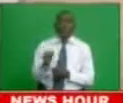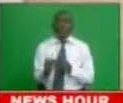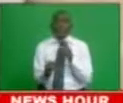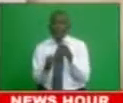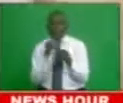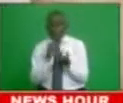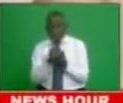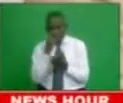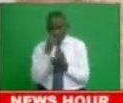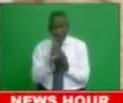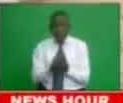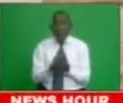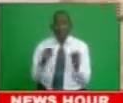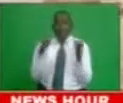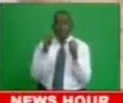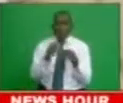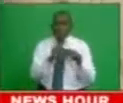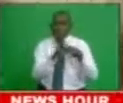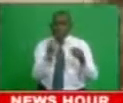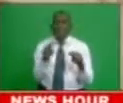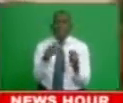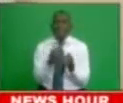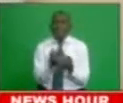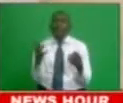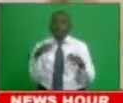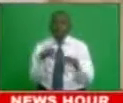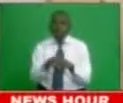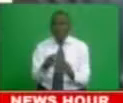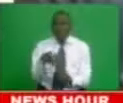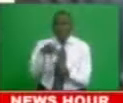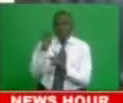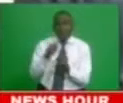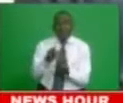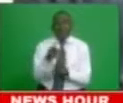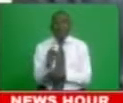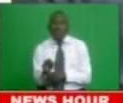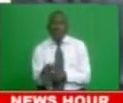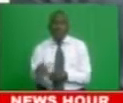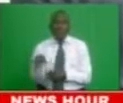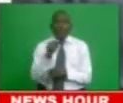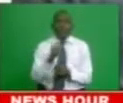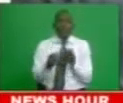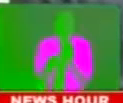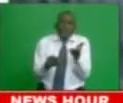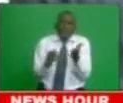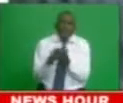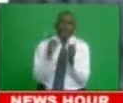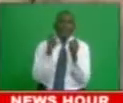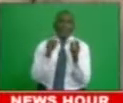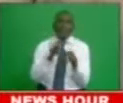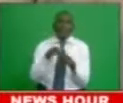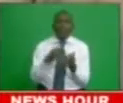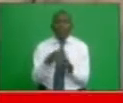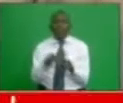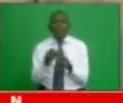Kwanzaa-Filson, said a strong coordinated team involving specialists and professionals is in place to educate and